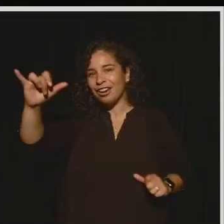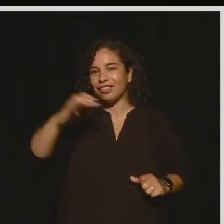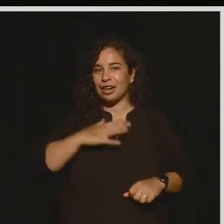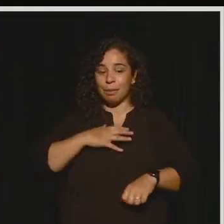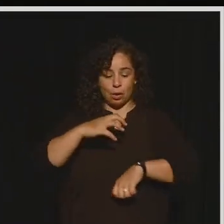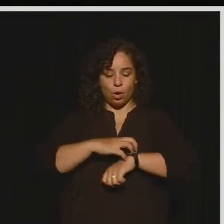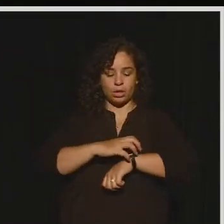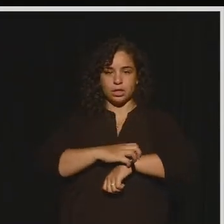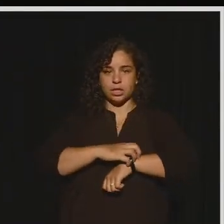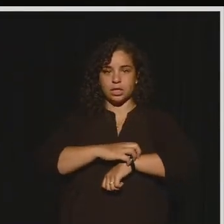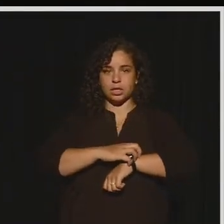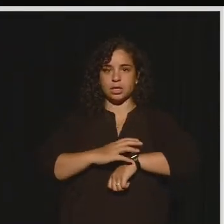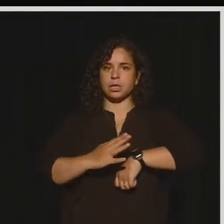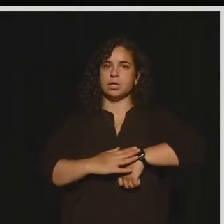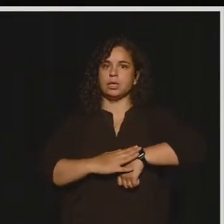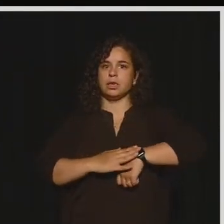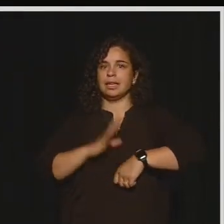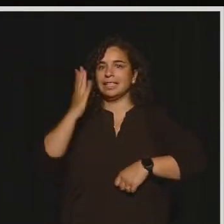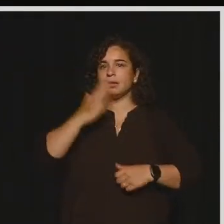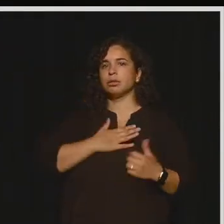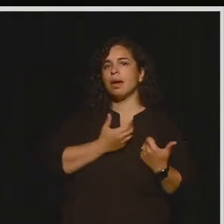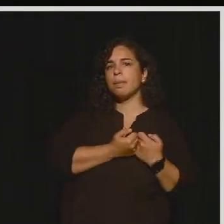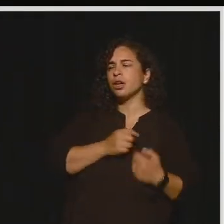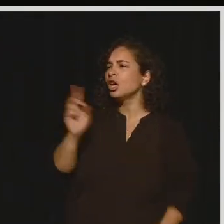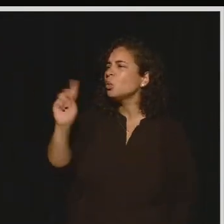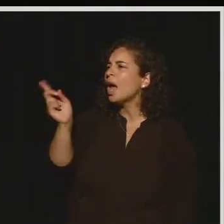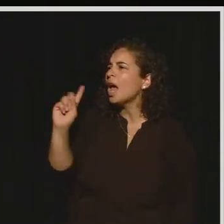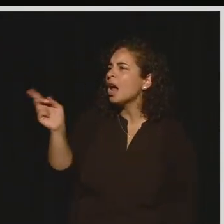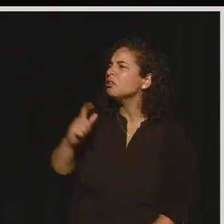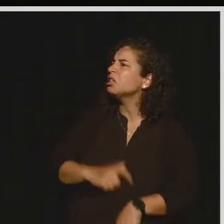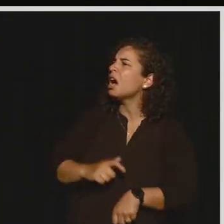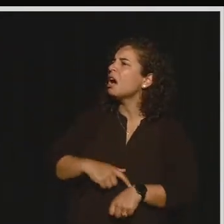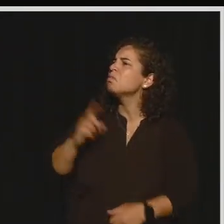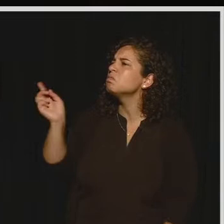watch is buzzing, and it's my partner probably saying, like, where are you? But,